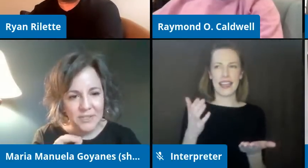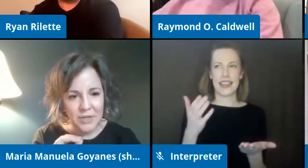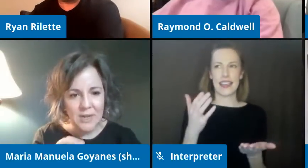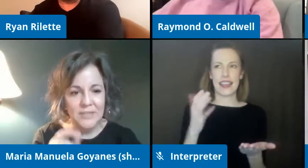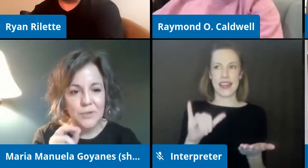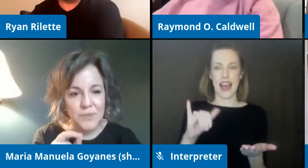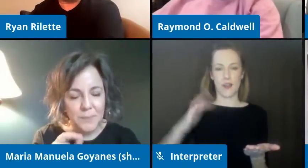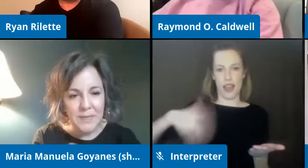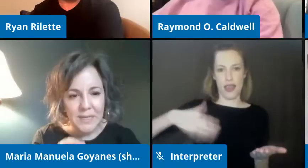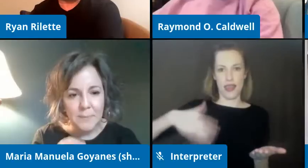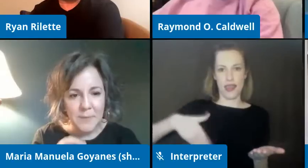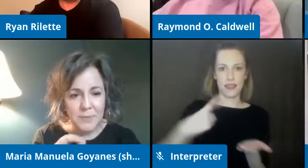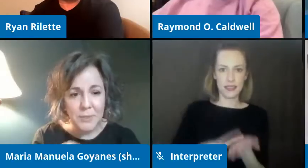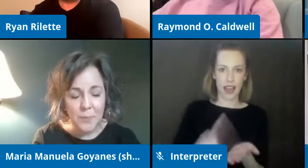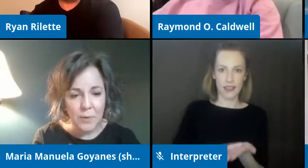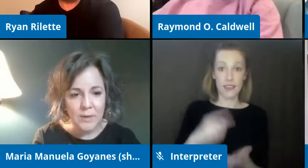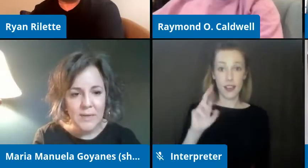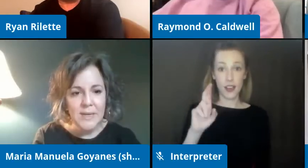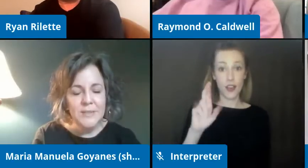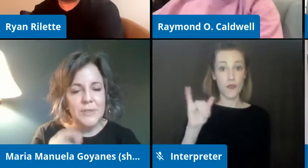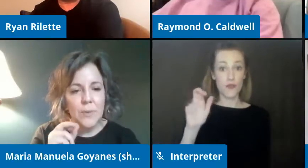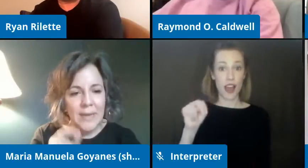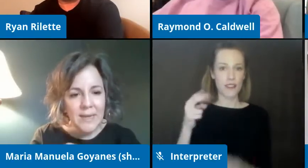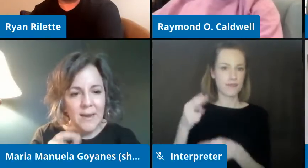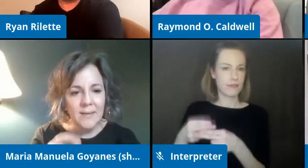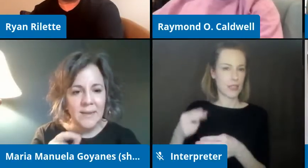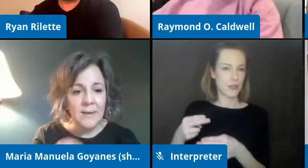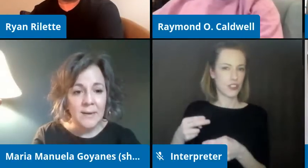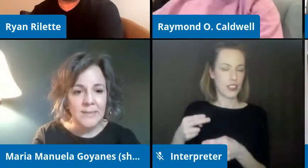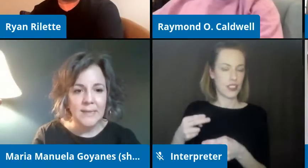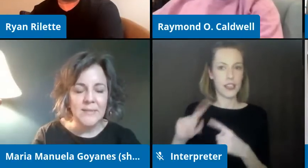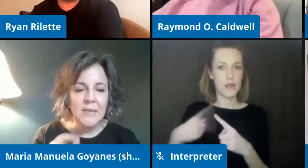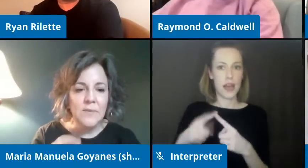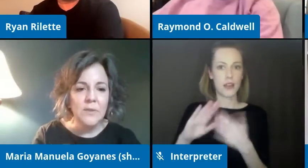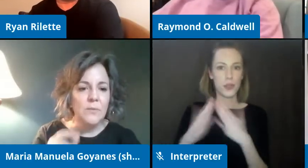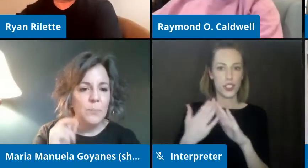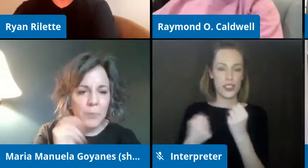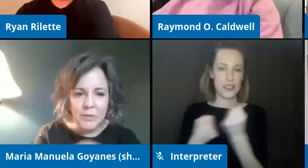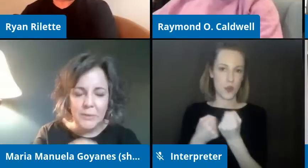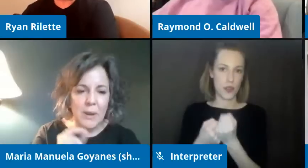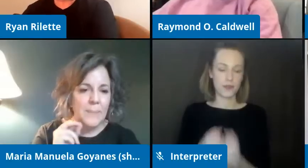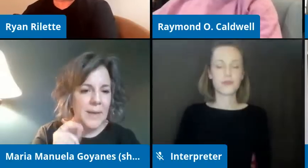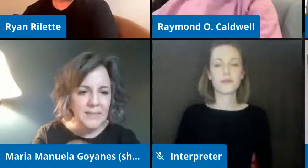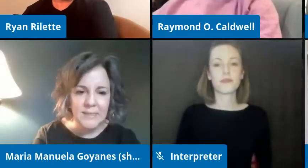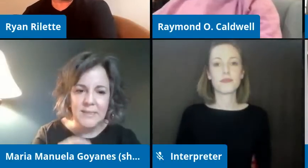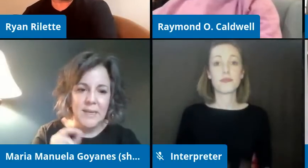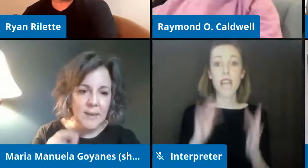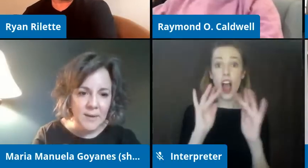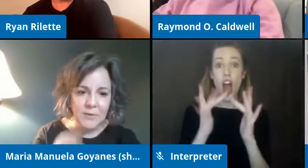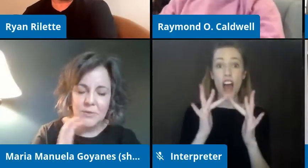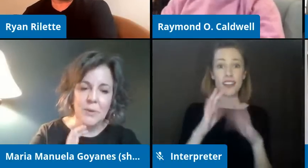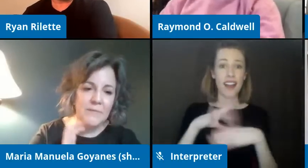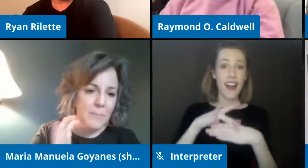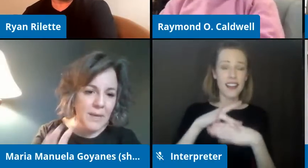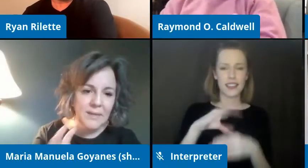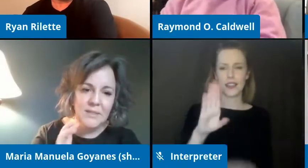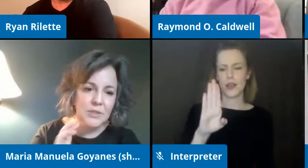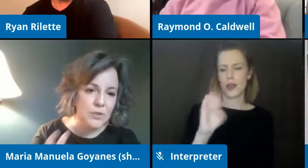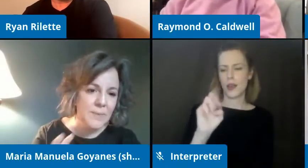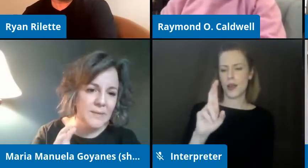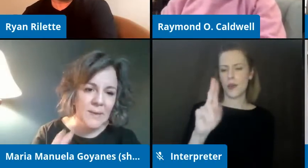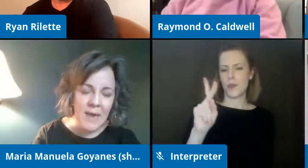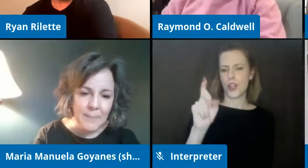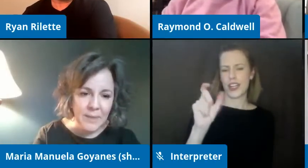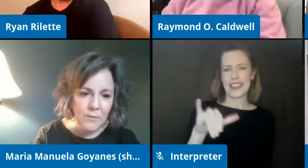Ryan touched on in terms of needing people's support. So in online content, even Berkeley Rep, ACT, and others who have made